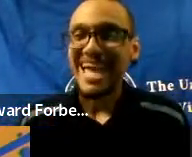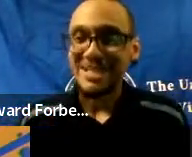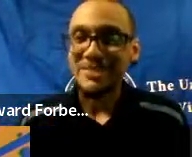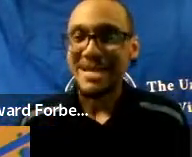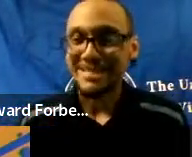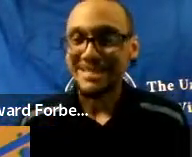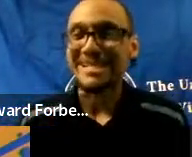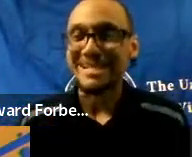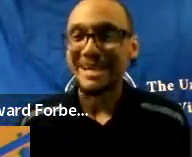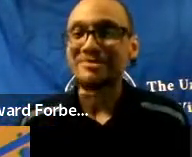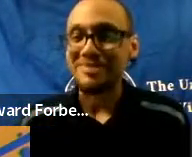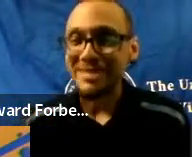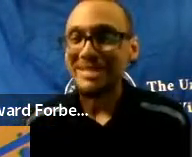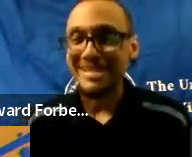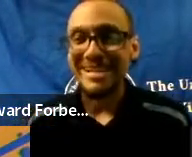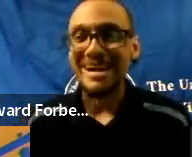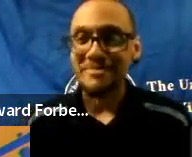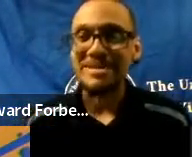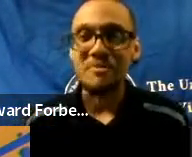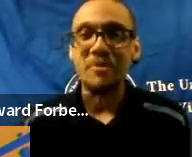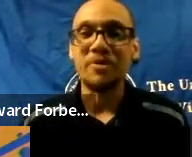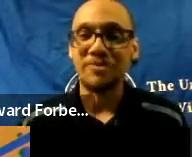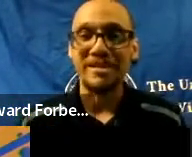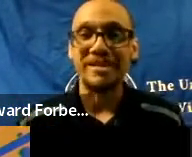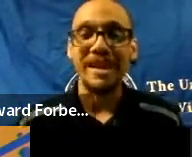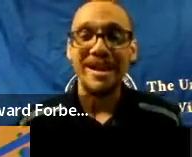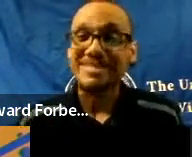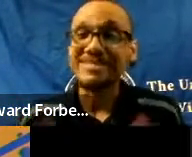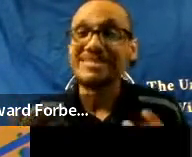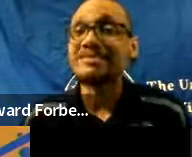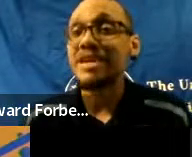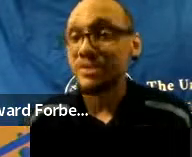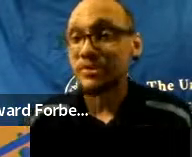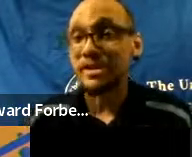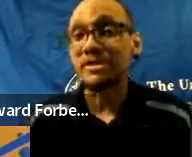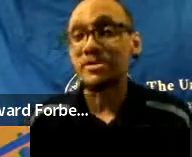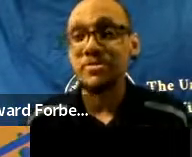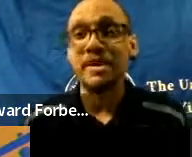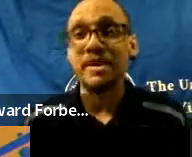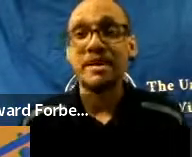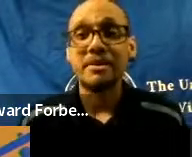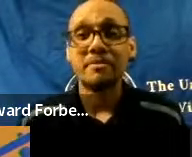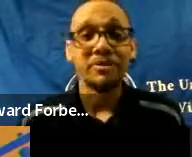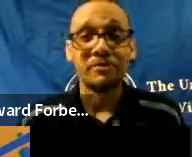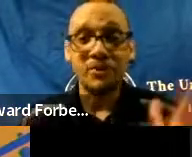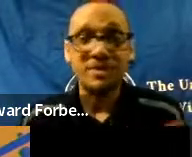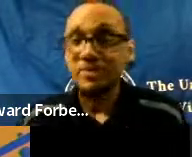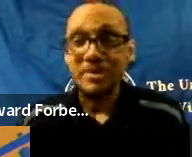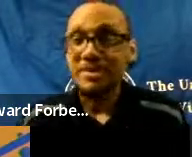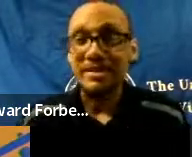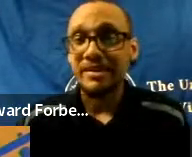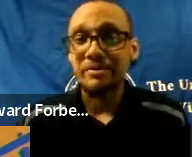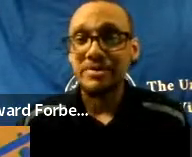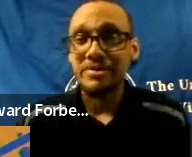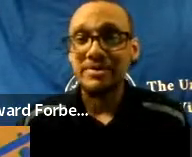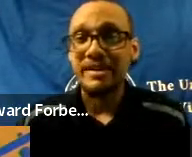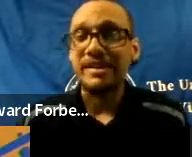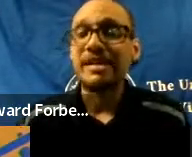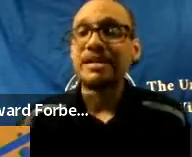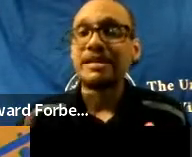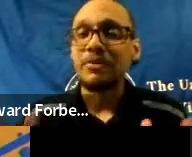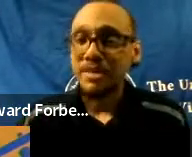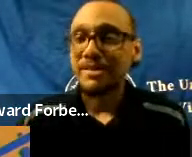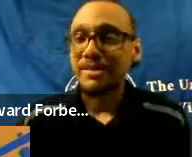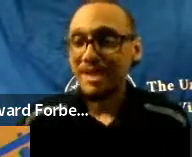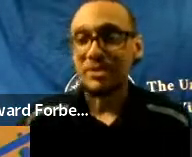informal education that really got me motivated. I got to see nature in a new way. But the most important thing here was